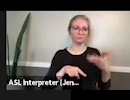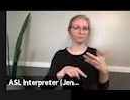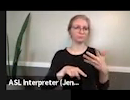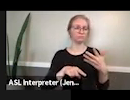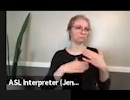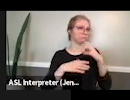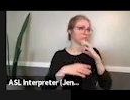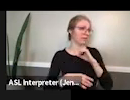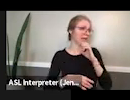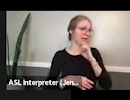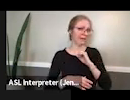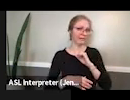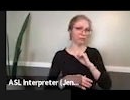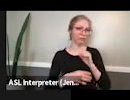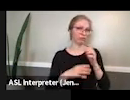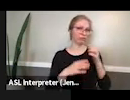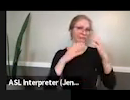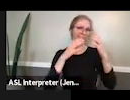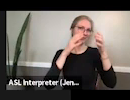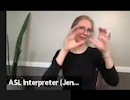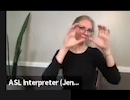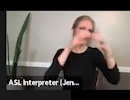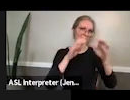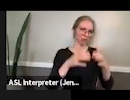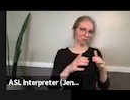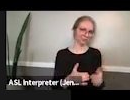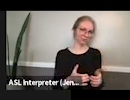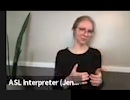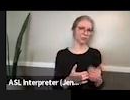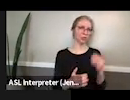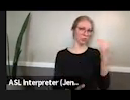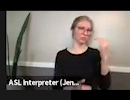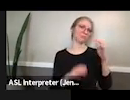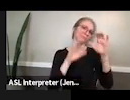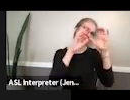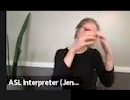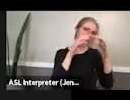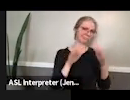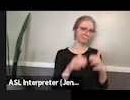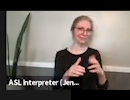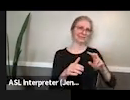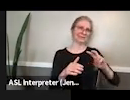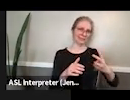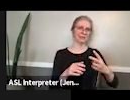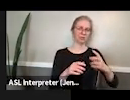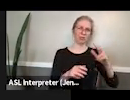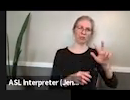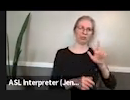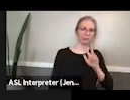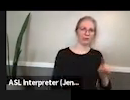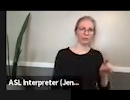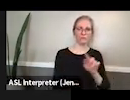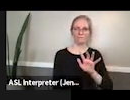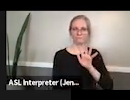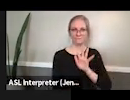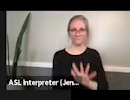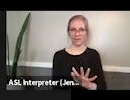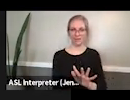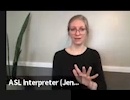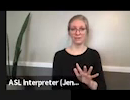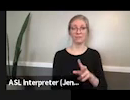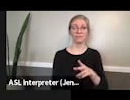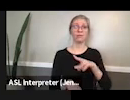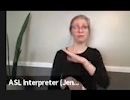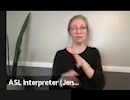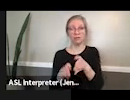age divisions, right? And the next one is 3 to 5 years. Well, nationally, in the 3 to